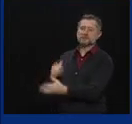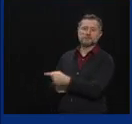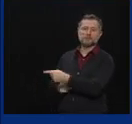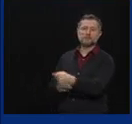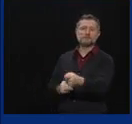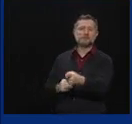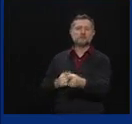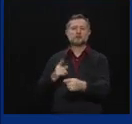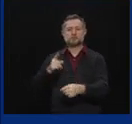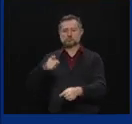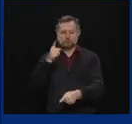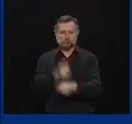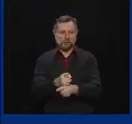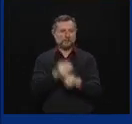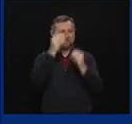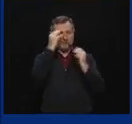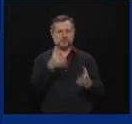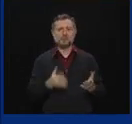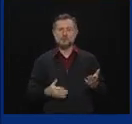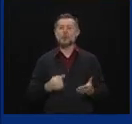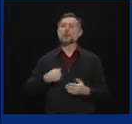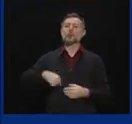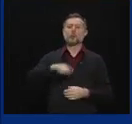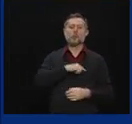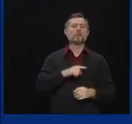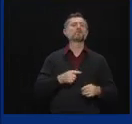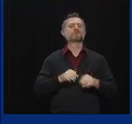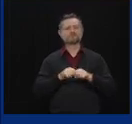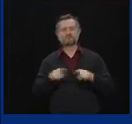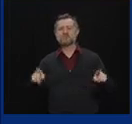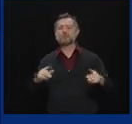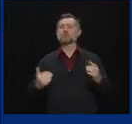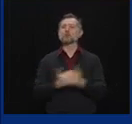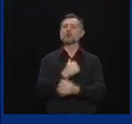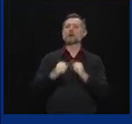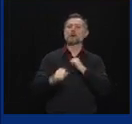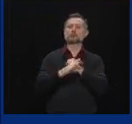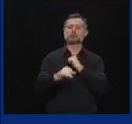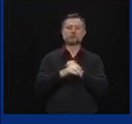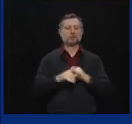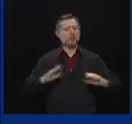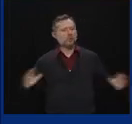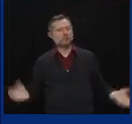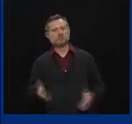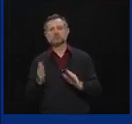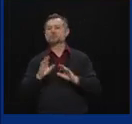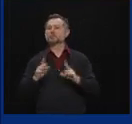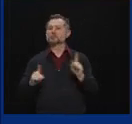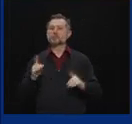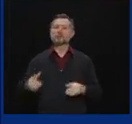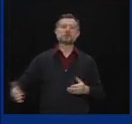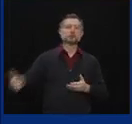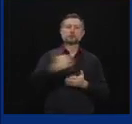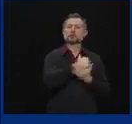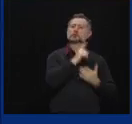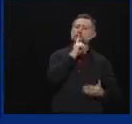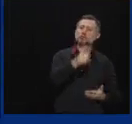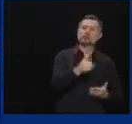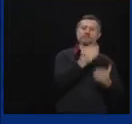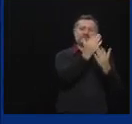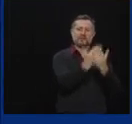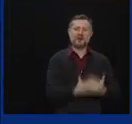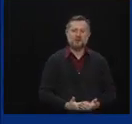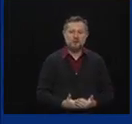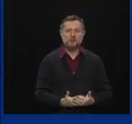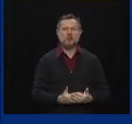information out there. So we're launching a new campaign to encourage people to get the truth, get the facts, and I will play this ad right now